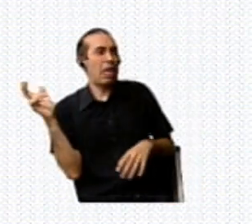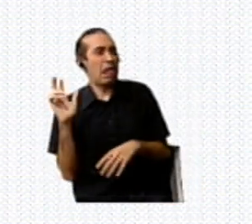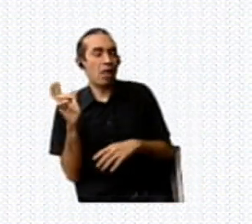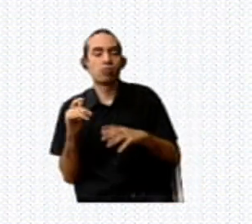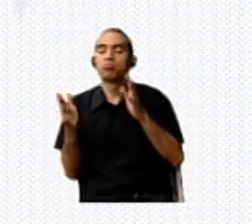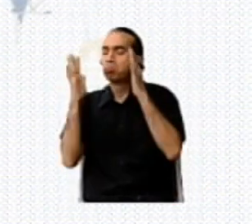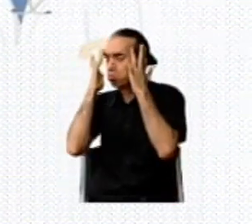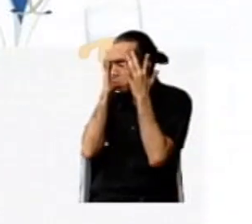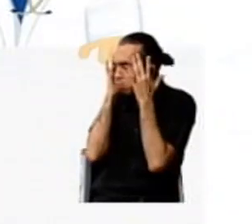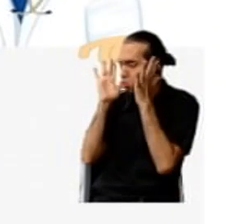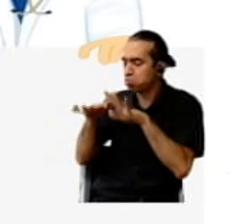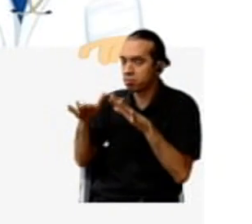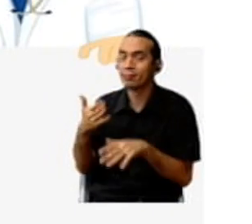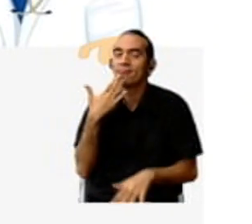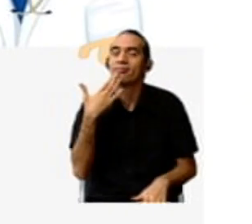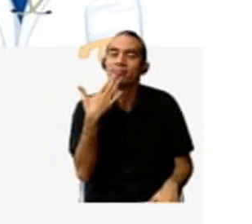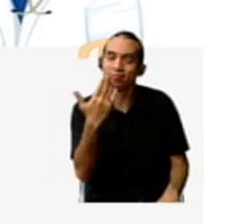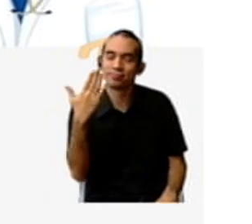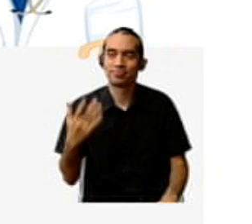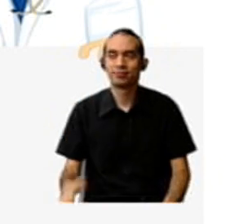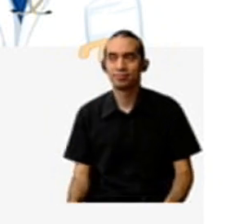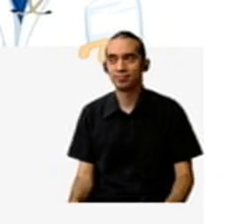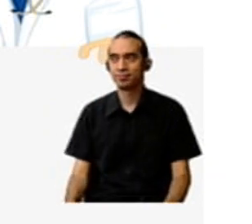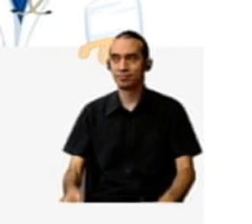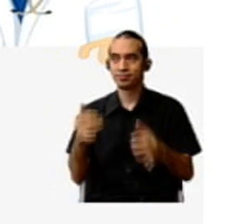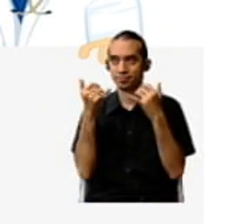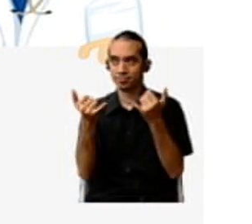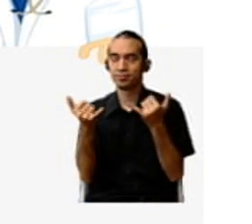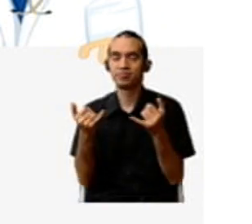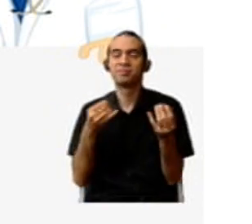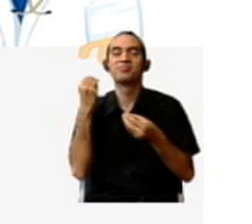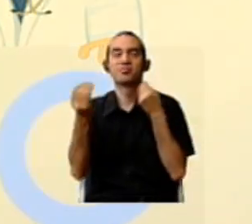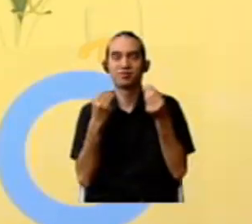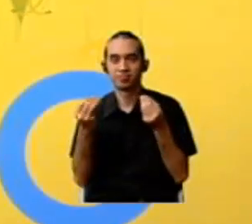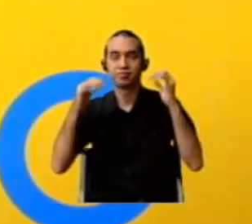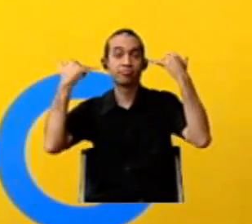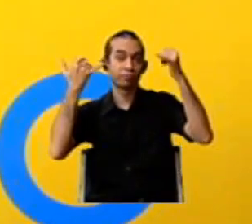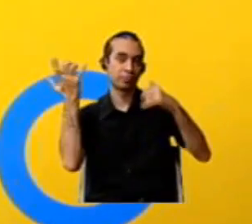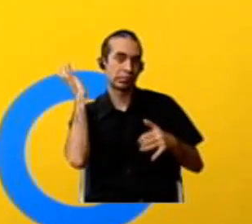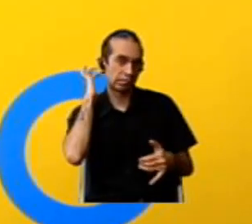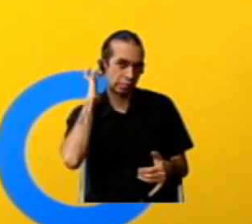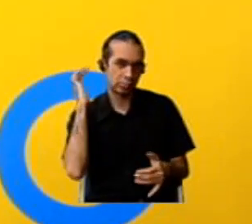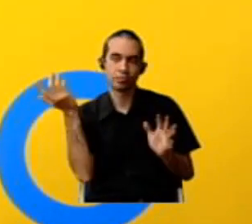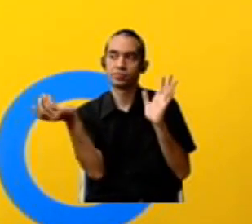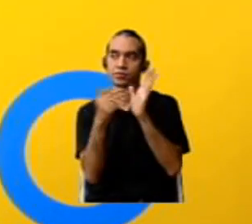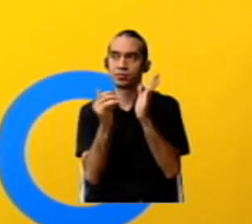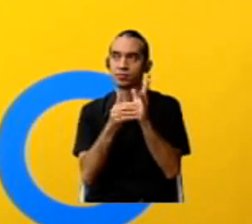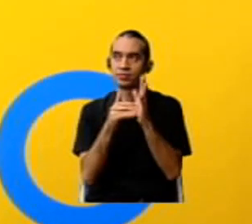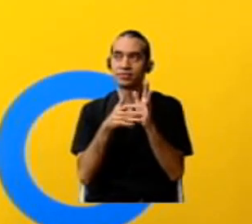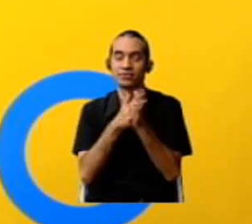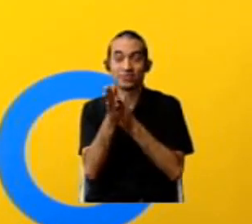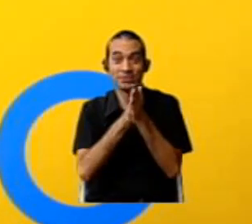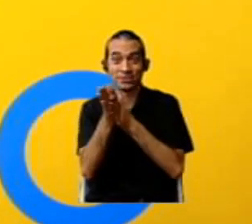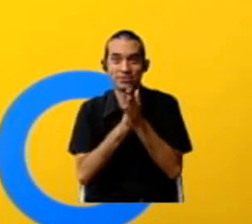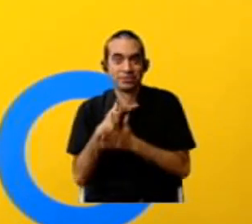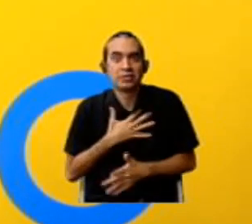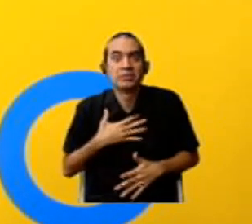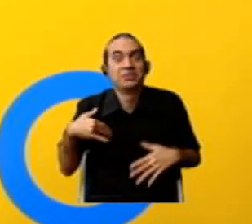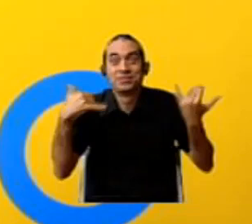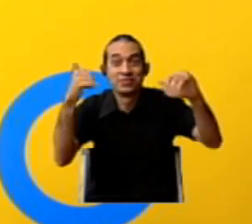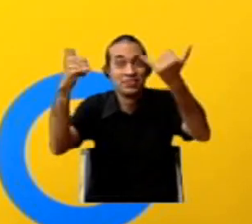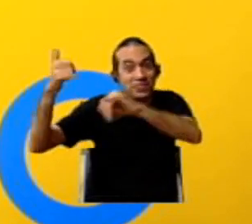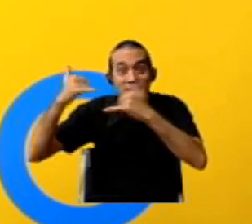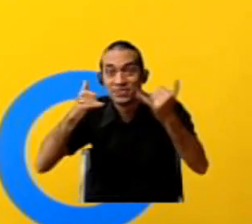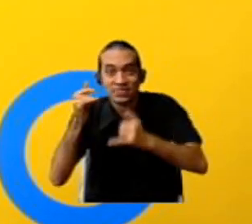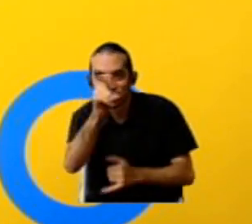it. Okay? Thank you very much. Now, we are going to play pretend once again, Charlie, because I like games.